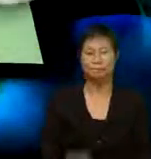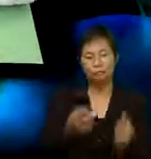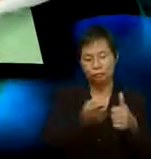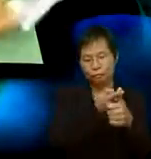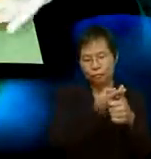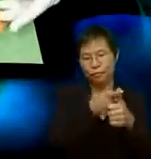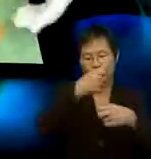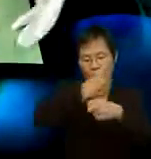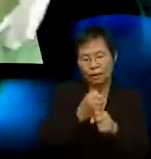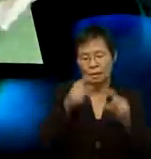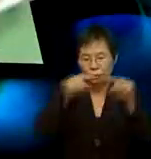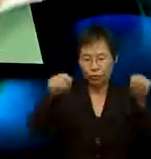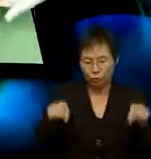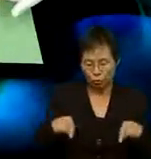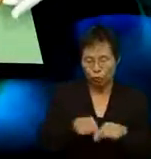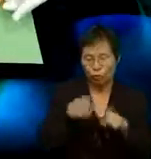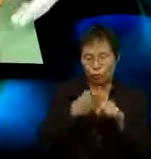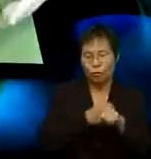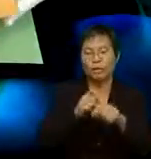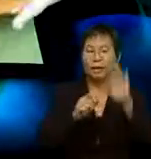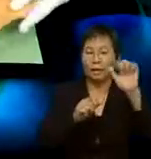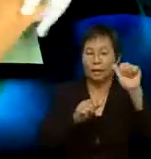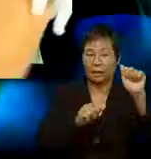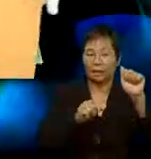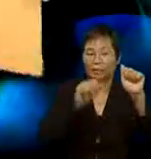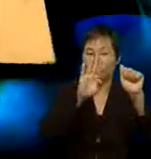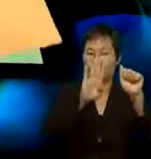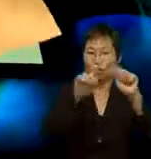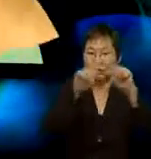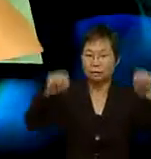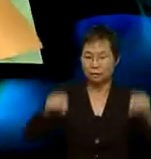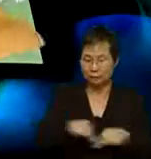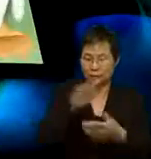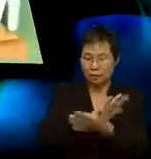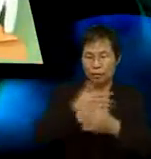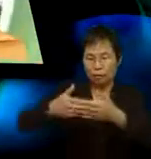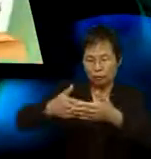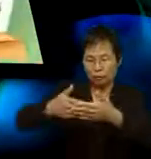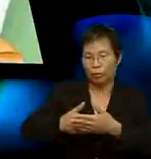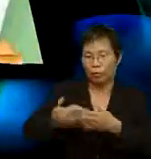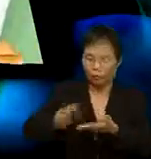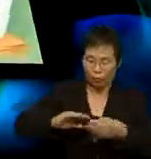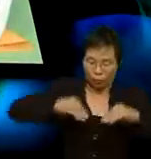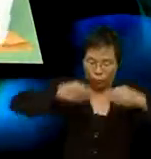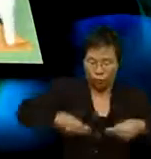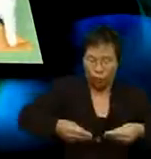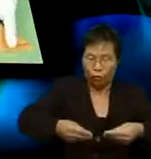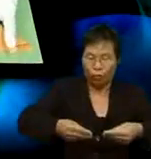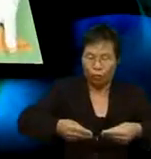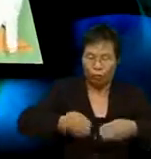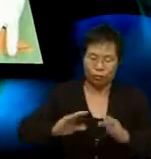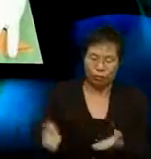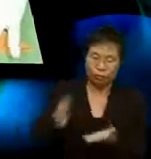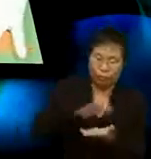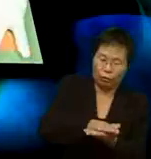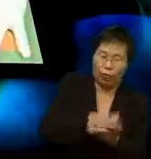First, make a square from an A4 sized paper. We fold one side of the paper diagonally